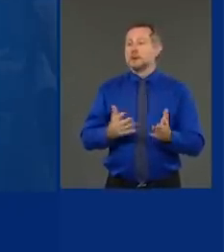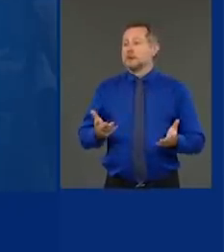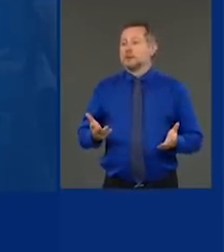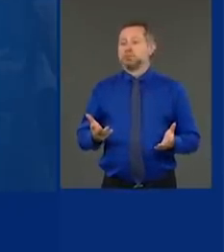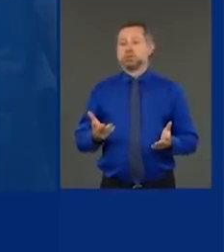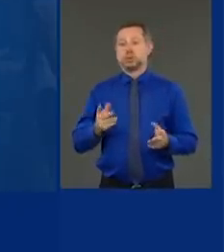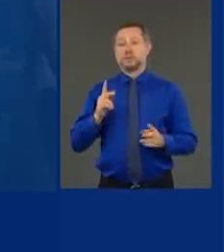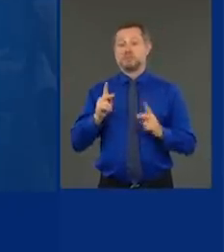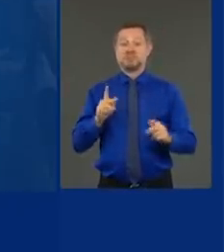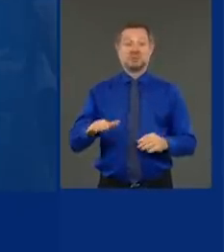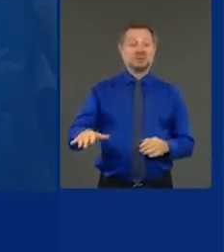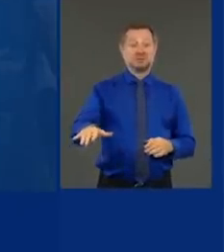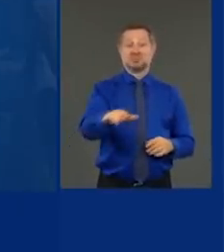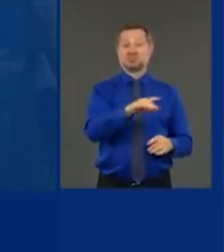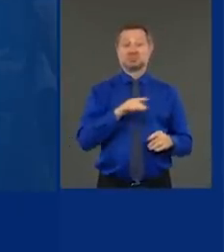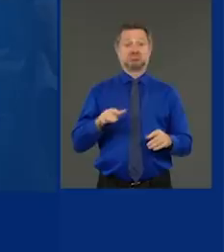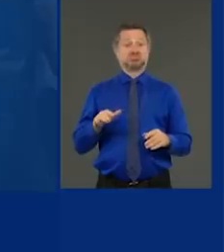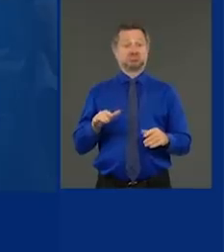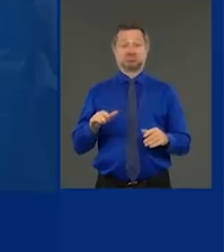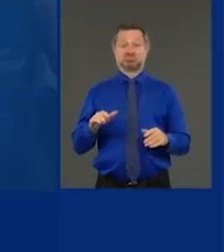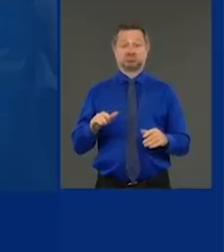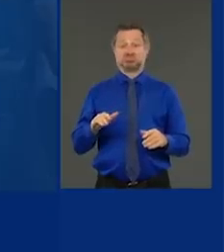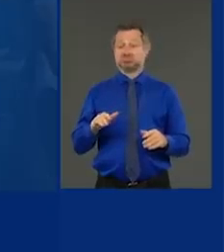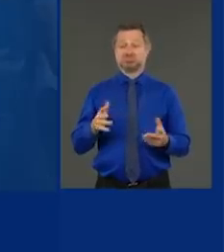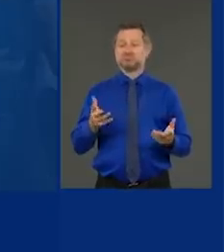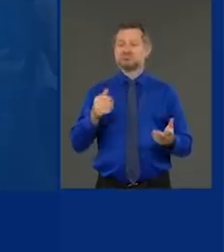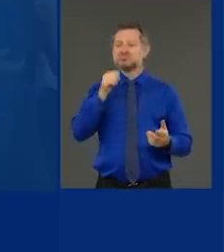situations that are just not intelligent.